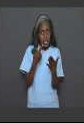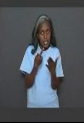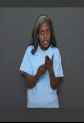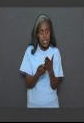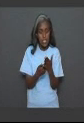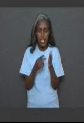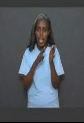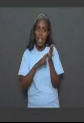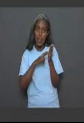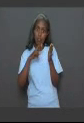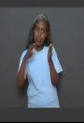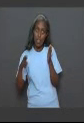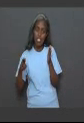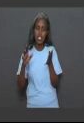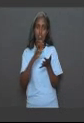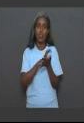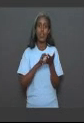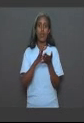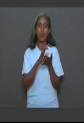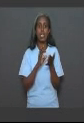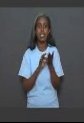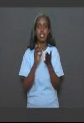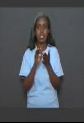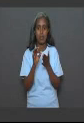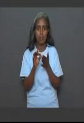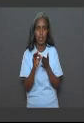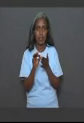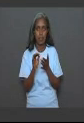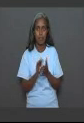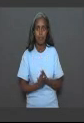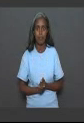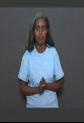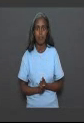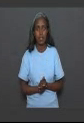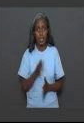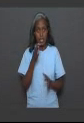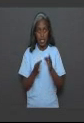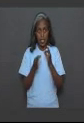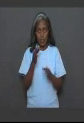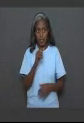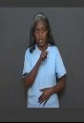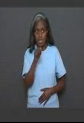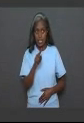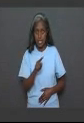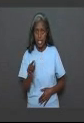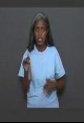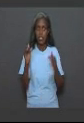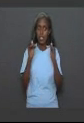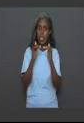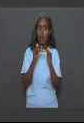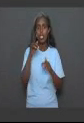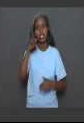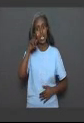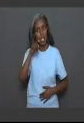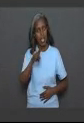This is a reflection of a complex number. If z